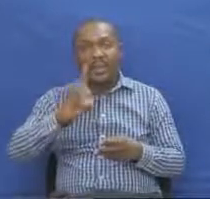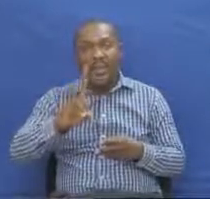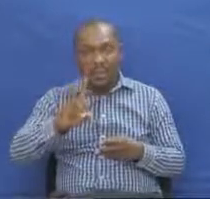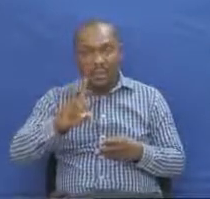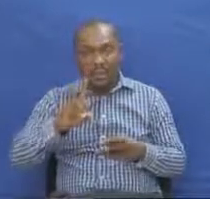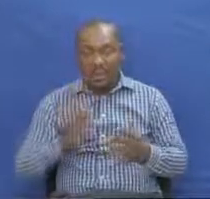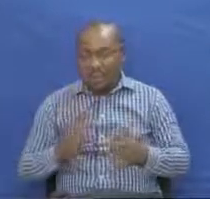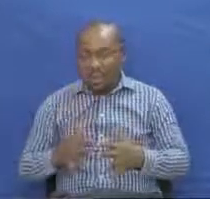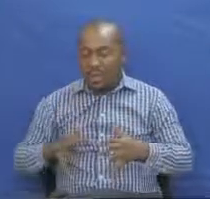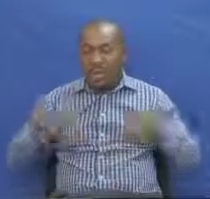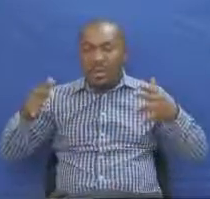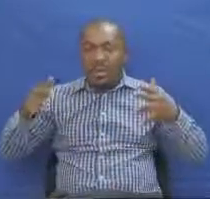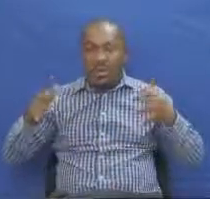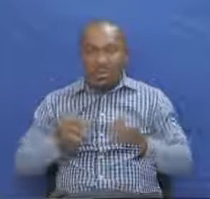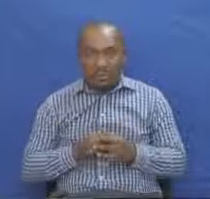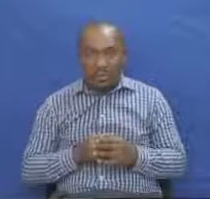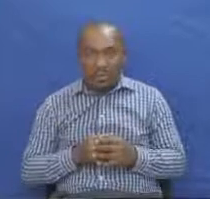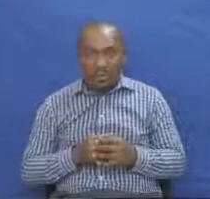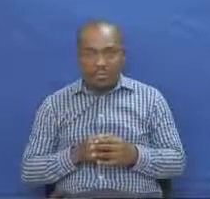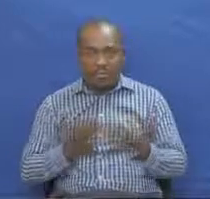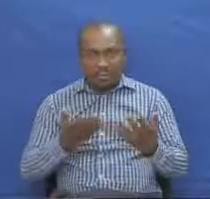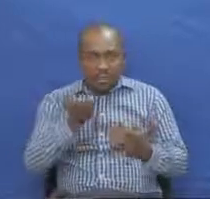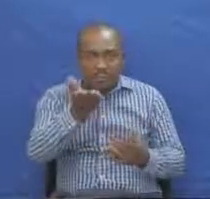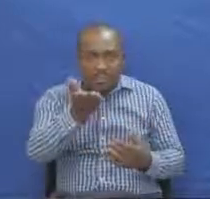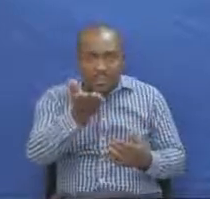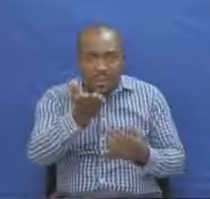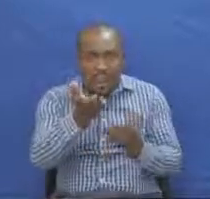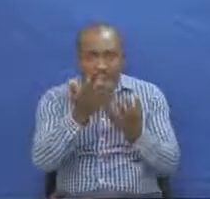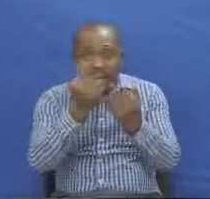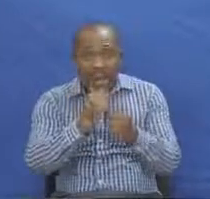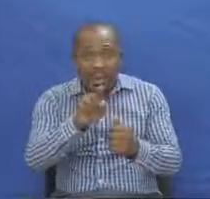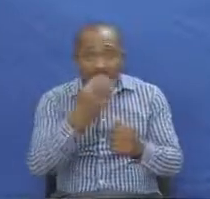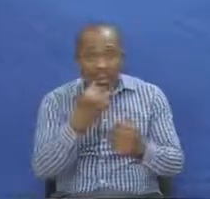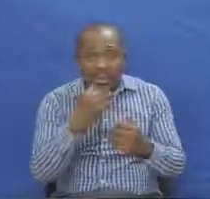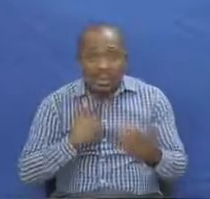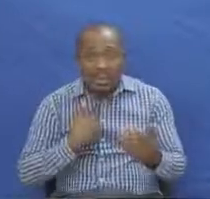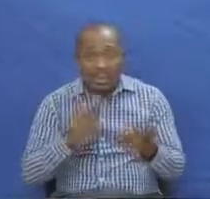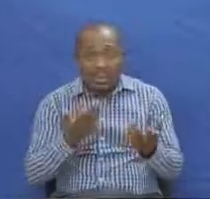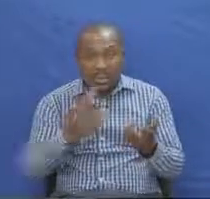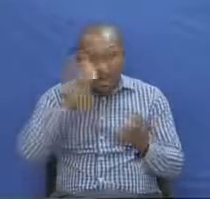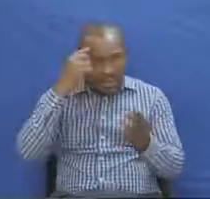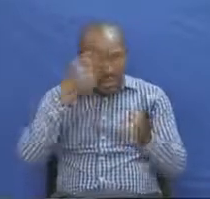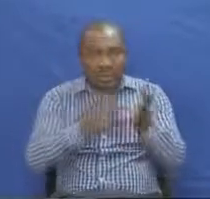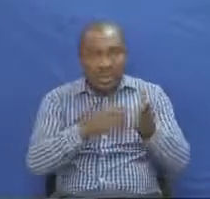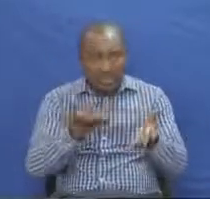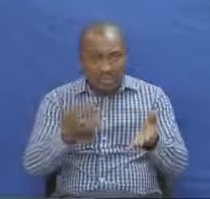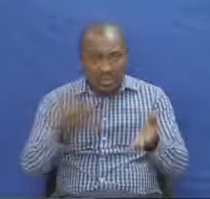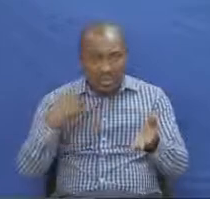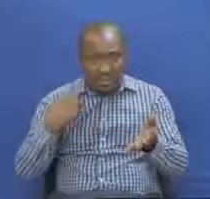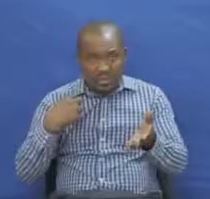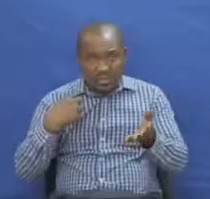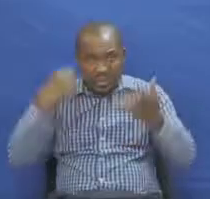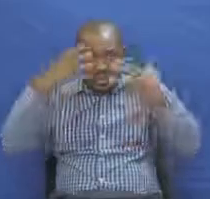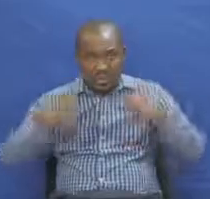Or someone can define the meaning of localized growth? Yes, localized growth, we